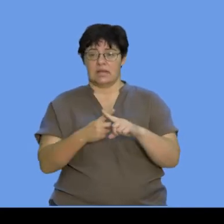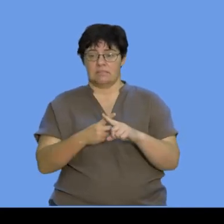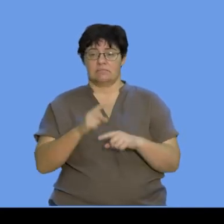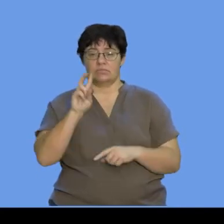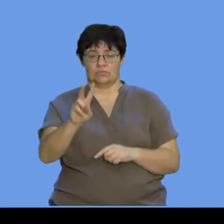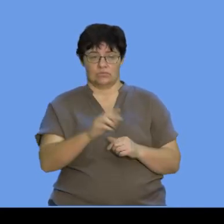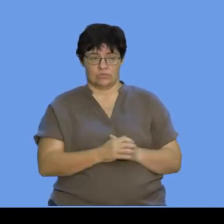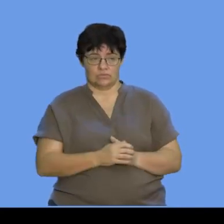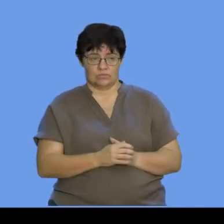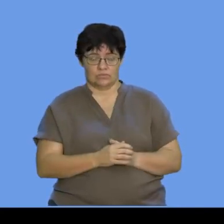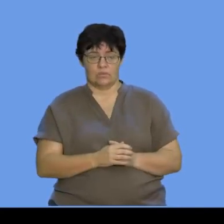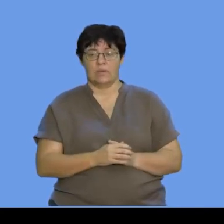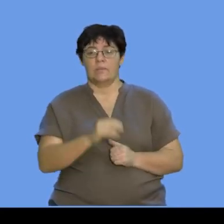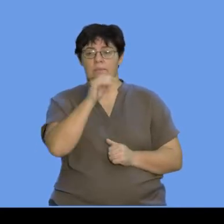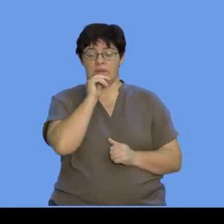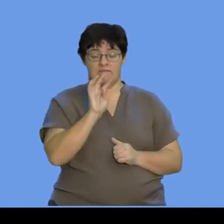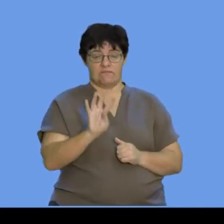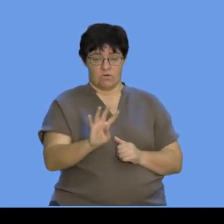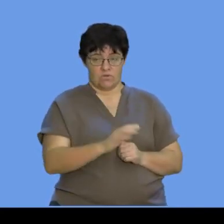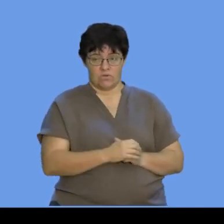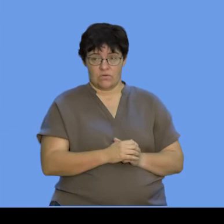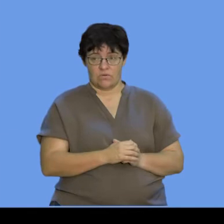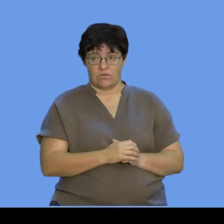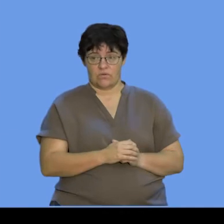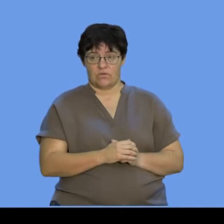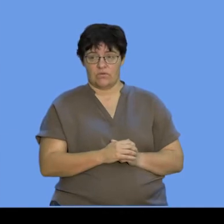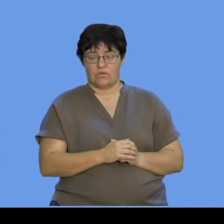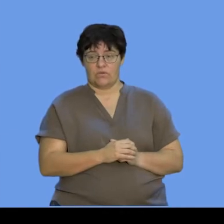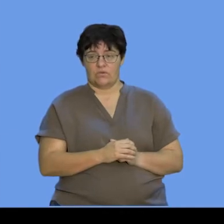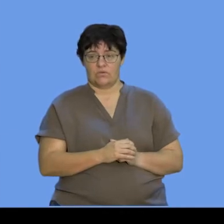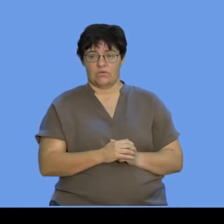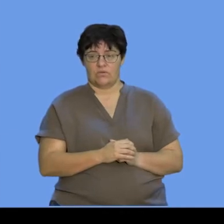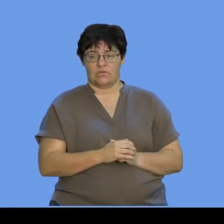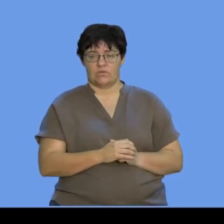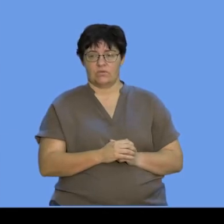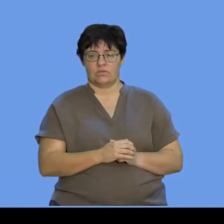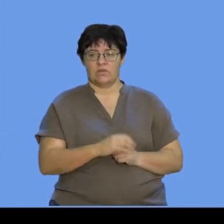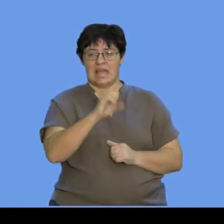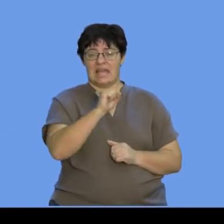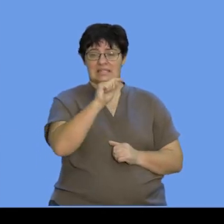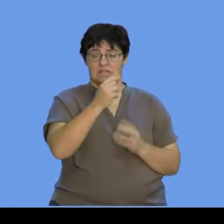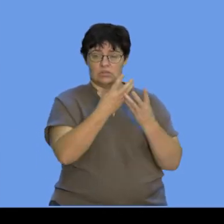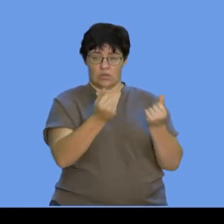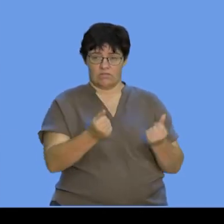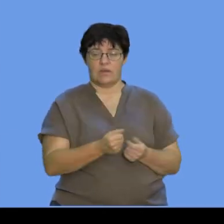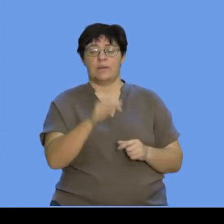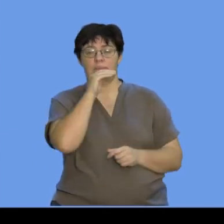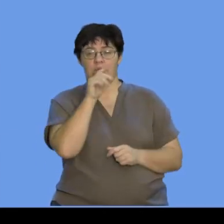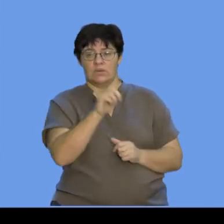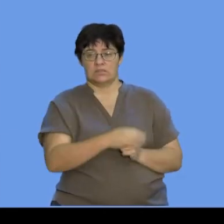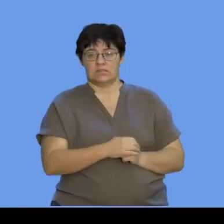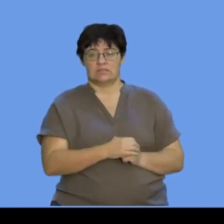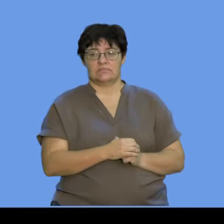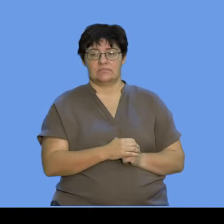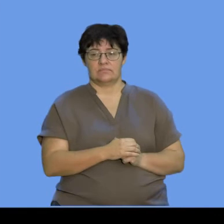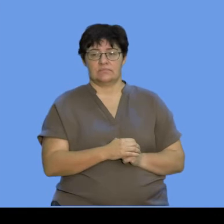2x multiplied by the 2, right? Which is 4, and therefore if I solve for ST, this